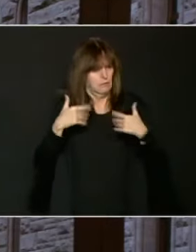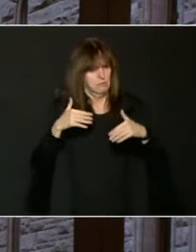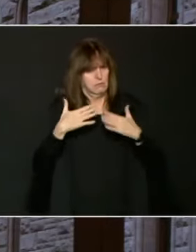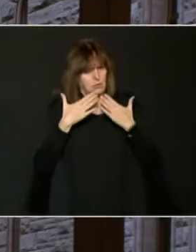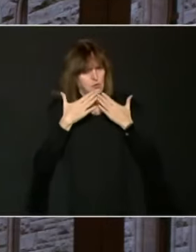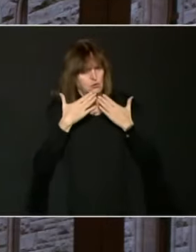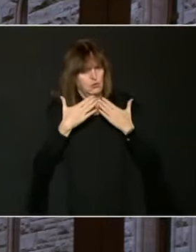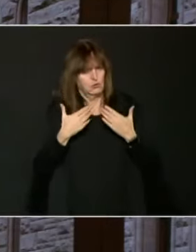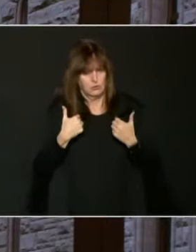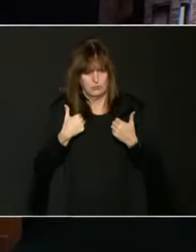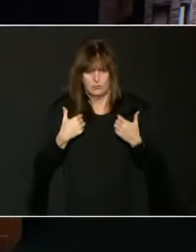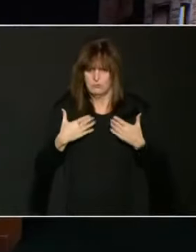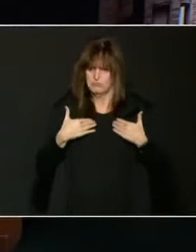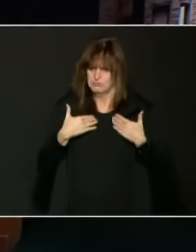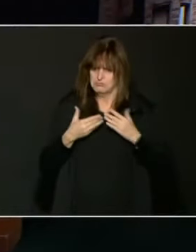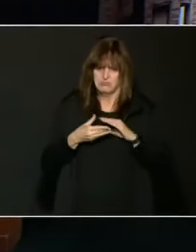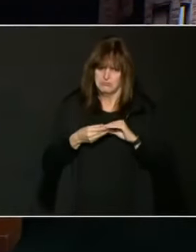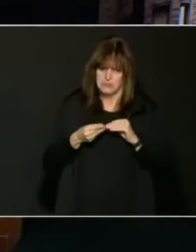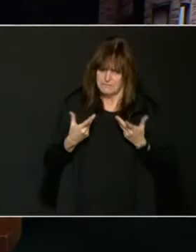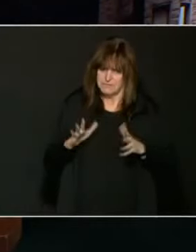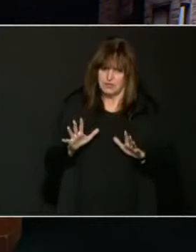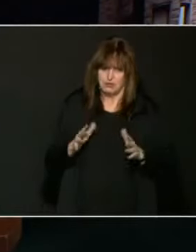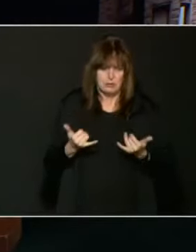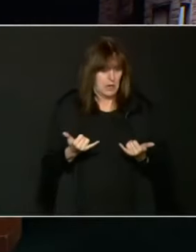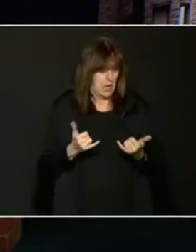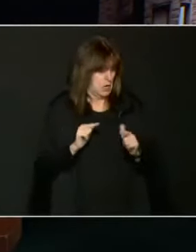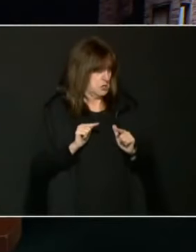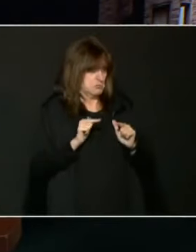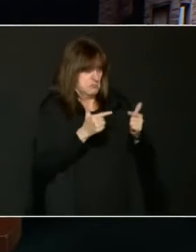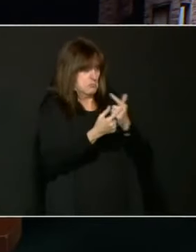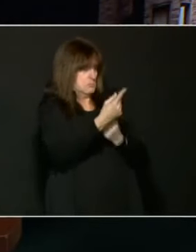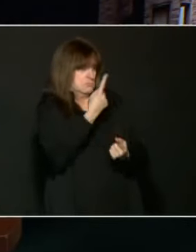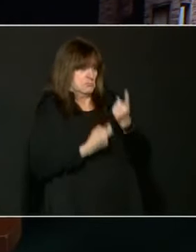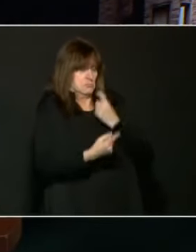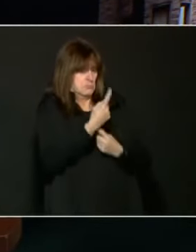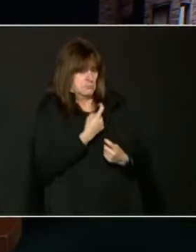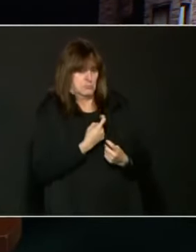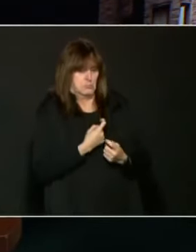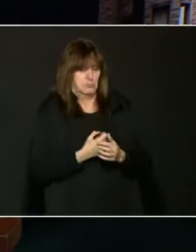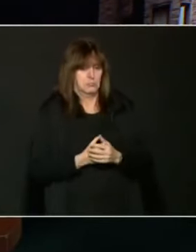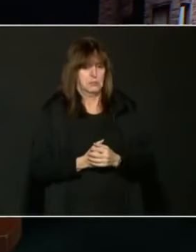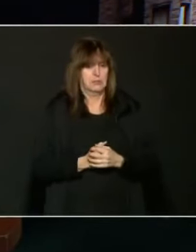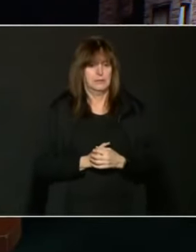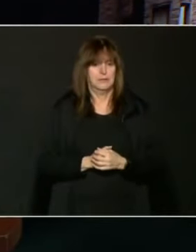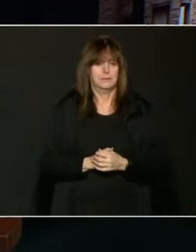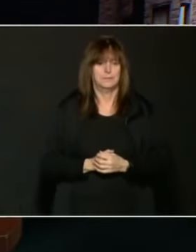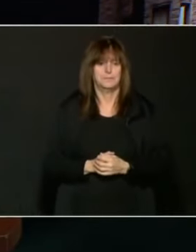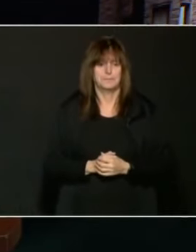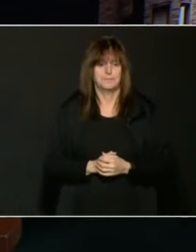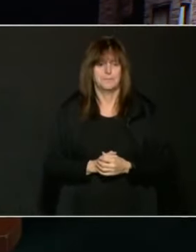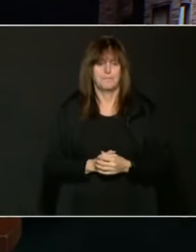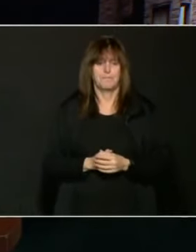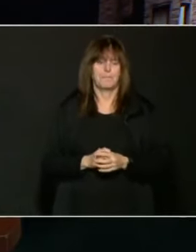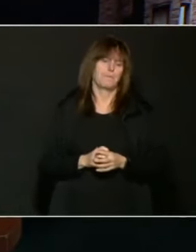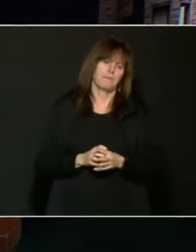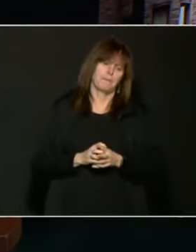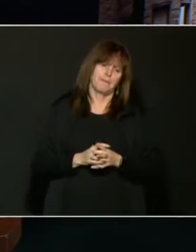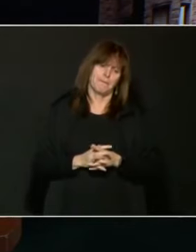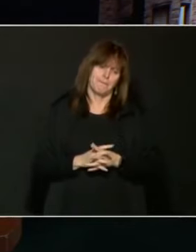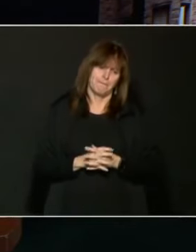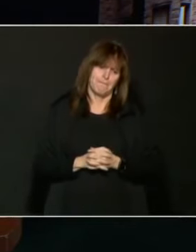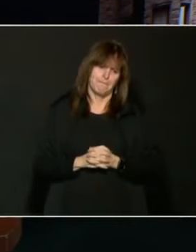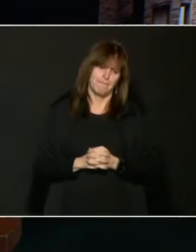for Dr. Brown or myself. We'll go to the phone lines. Just a reminder, one question, one follow-up. Over to the first question,